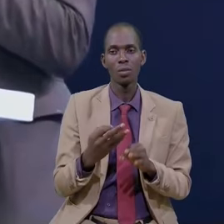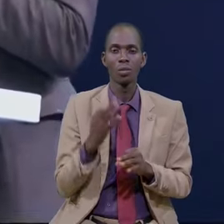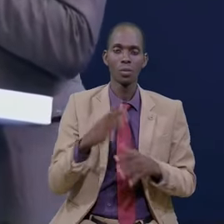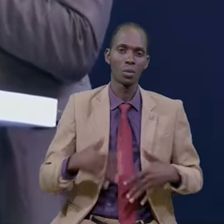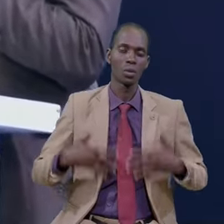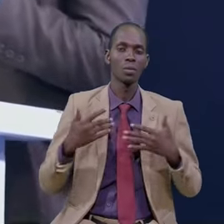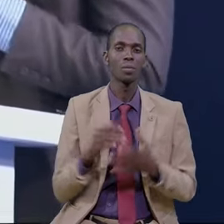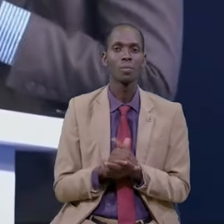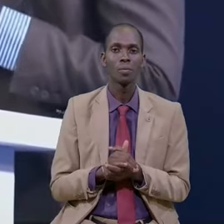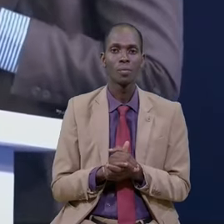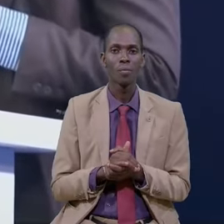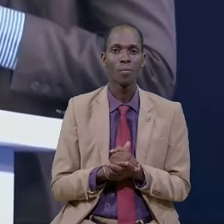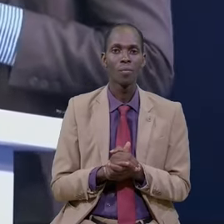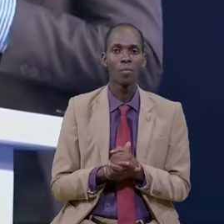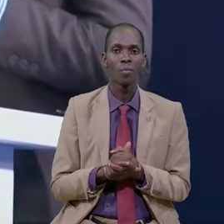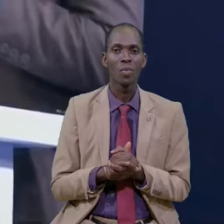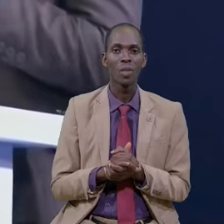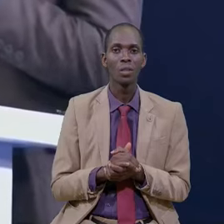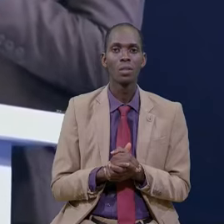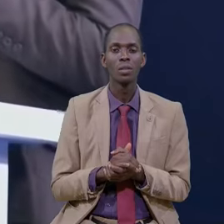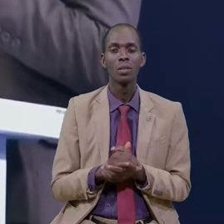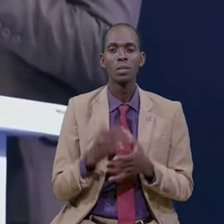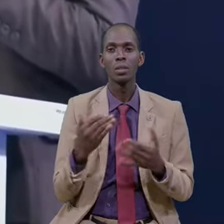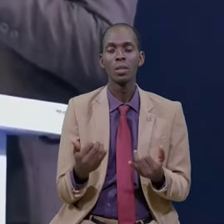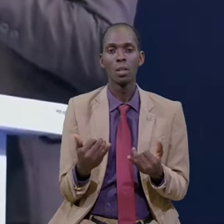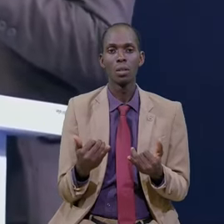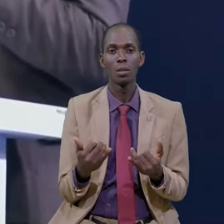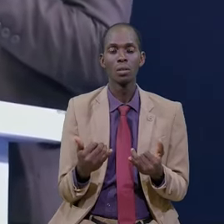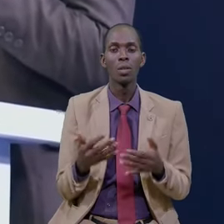Life allow the counselors to get your